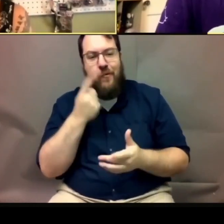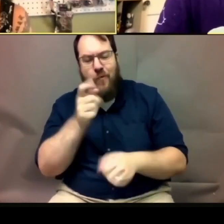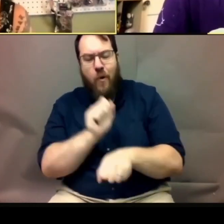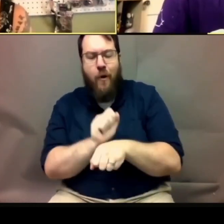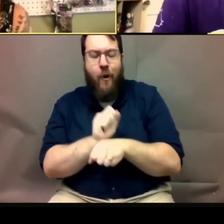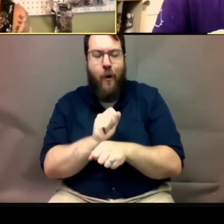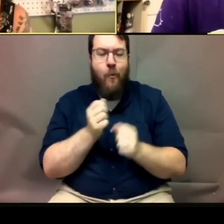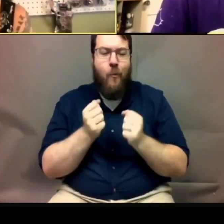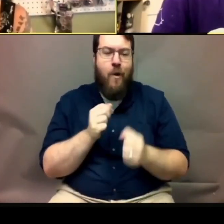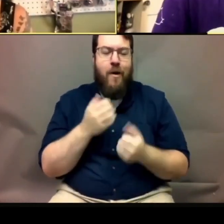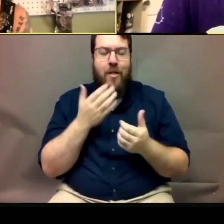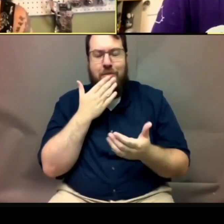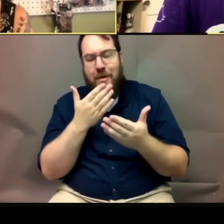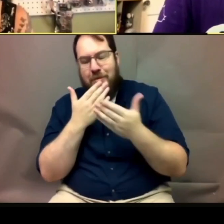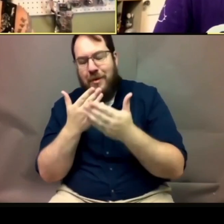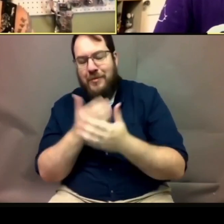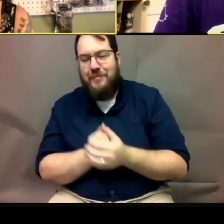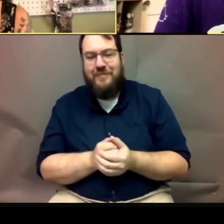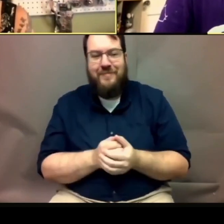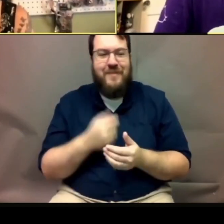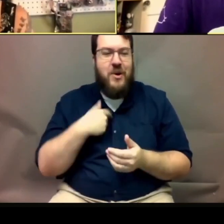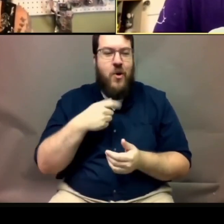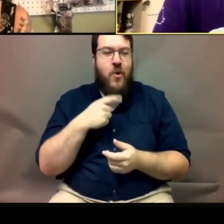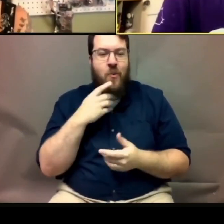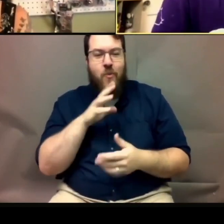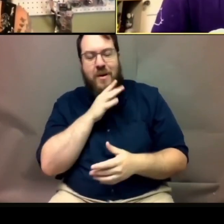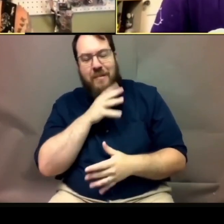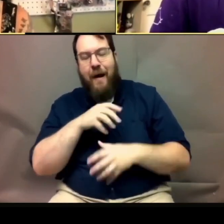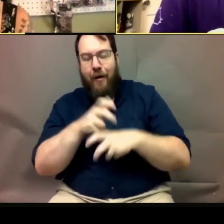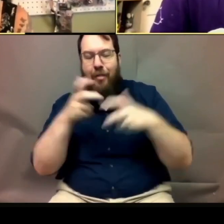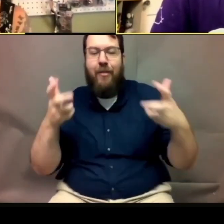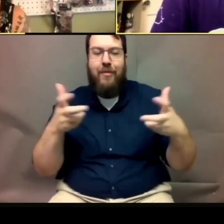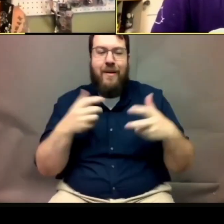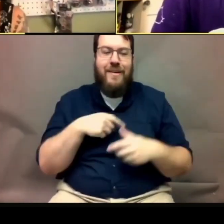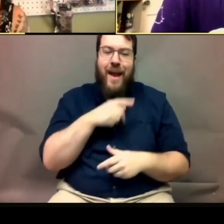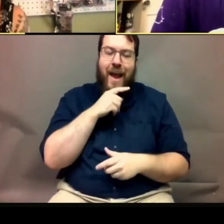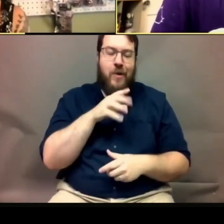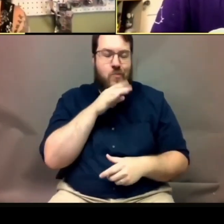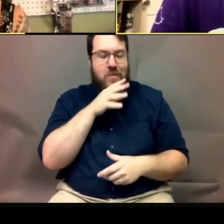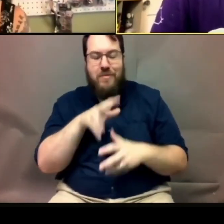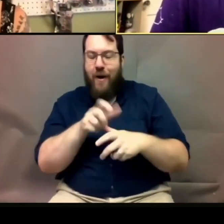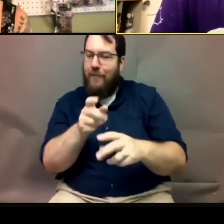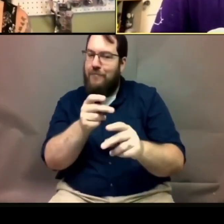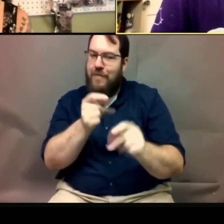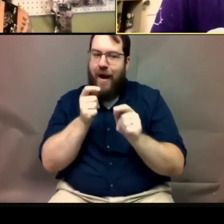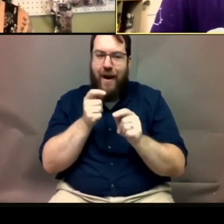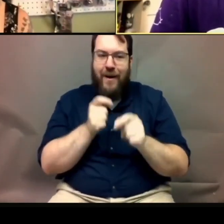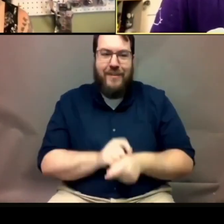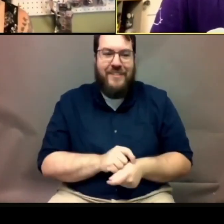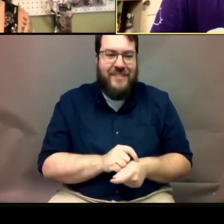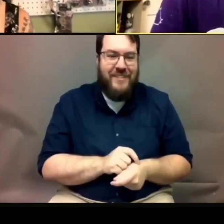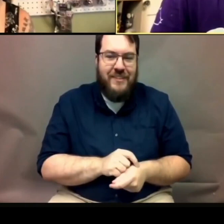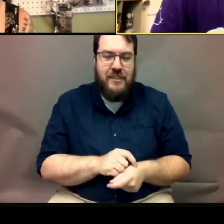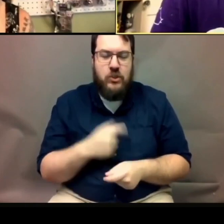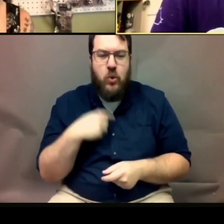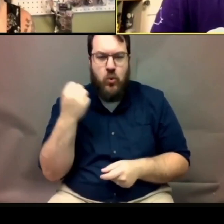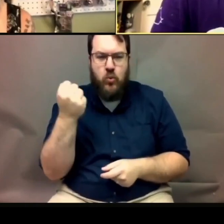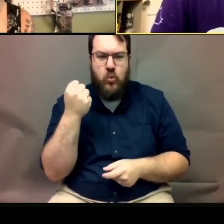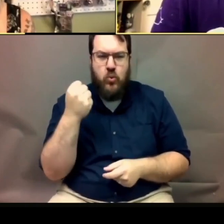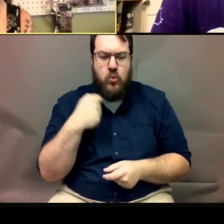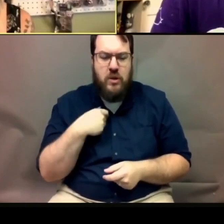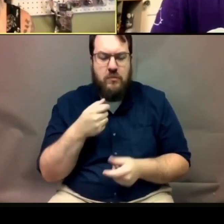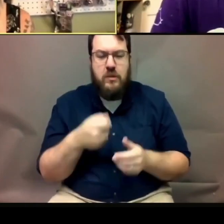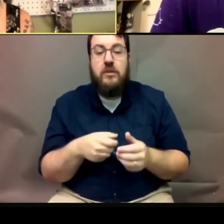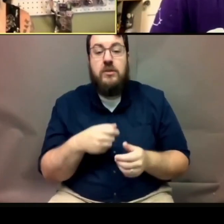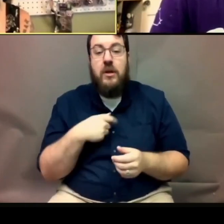Thank you so much. We're talking a lot. And we talk fast. So just give me a second here.